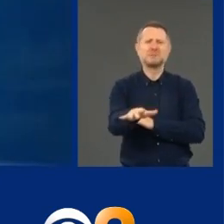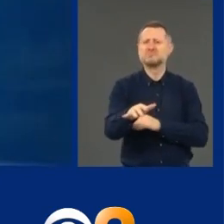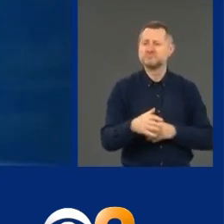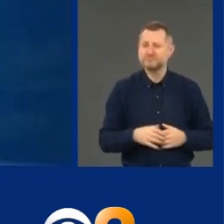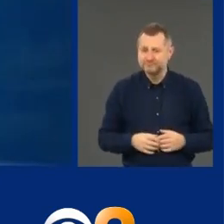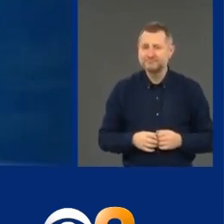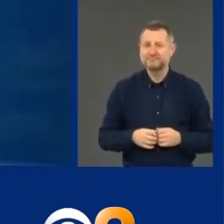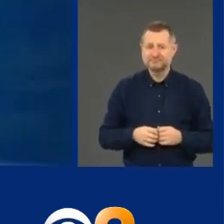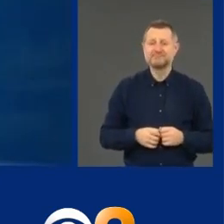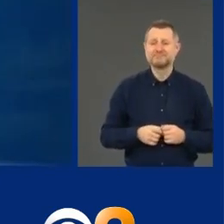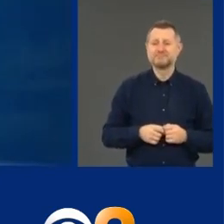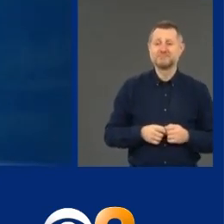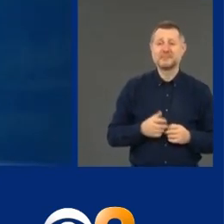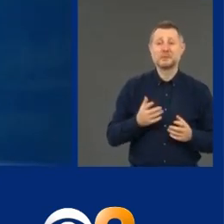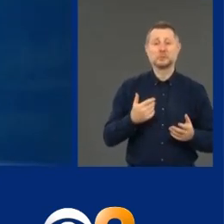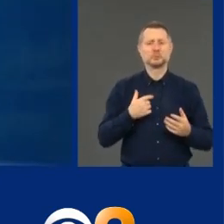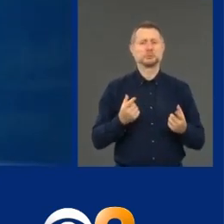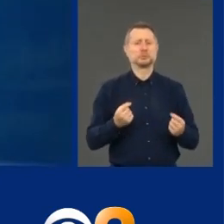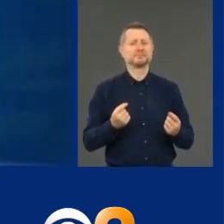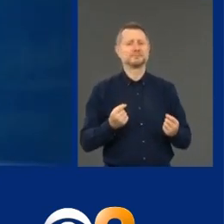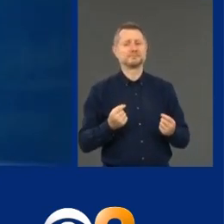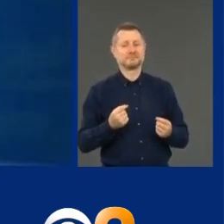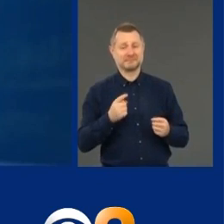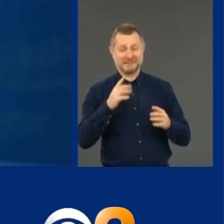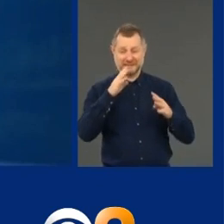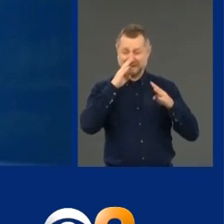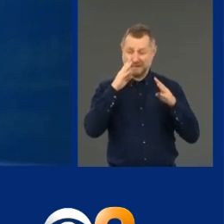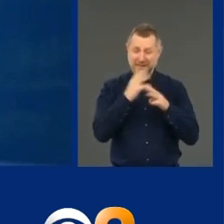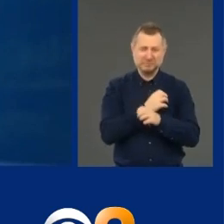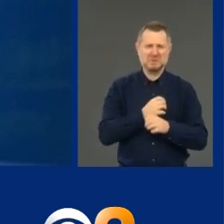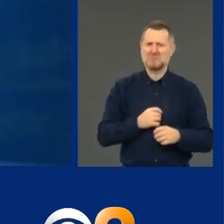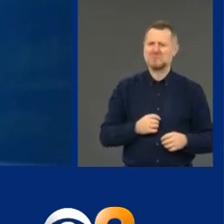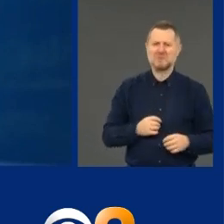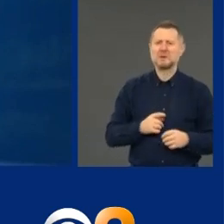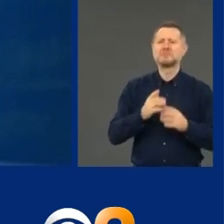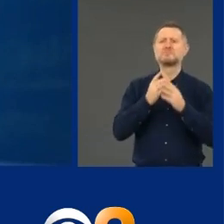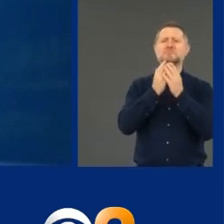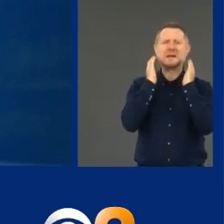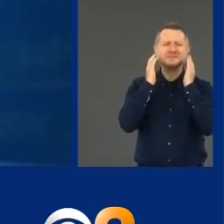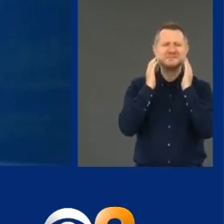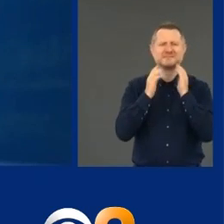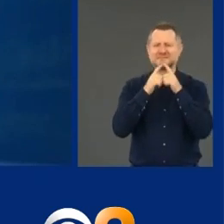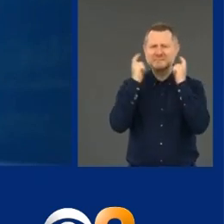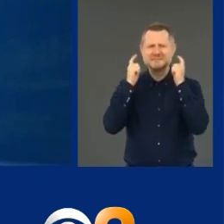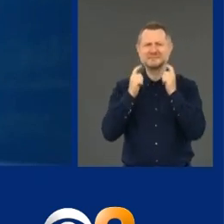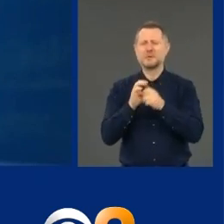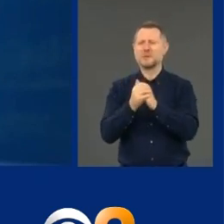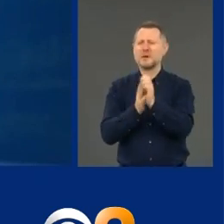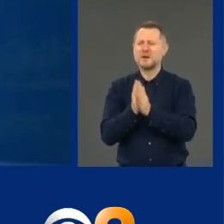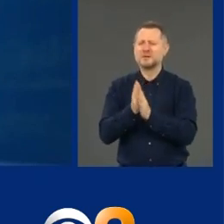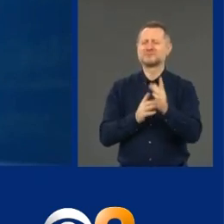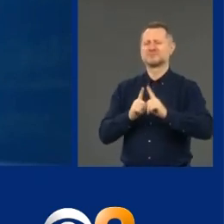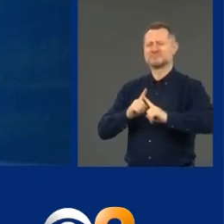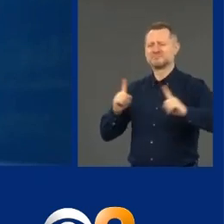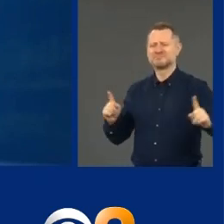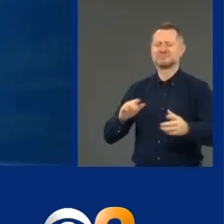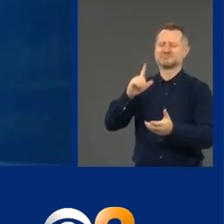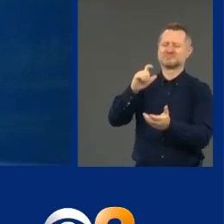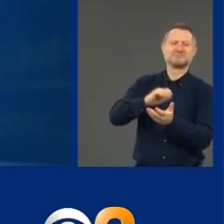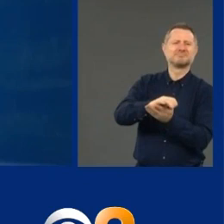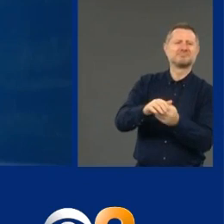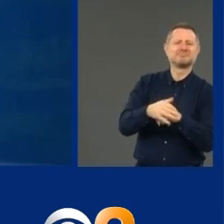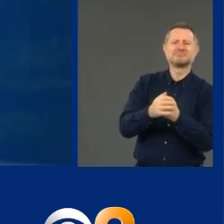But what do we need to do? It's not rocket science. Wear a mask, wash your hands, socially distance, use hand sanitizer, but most of